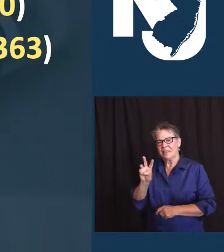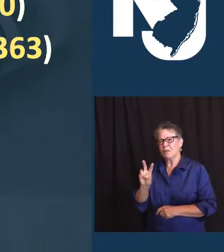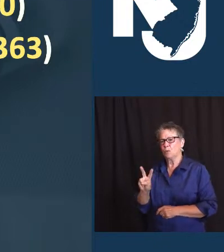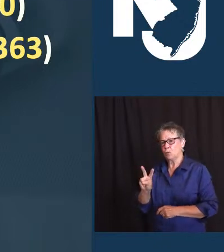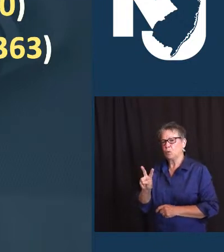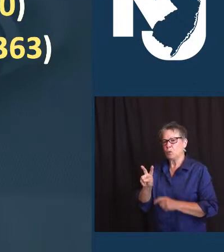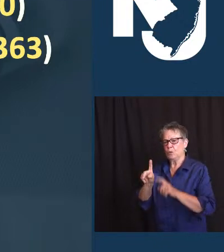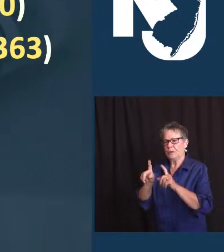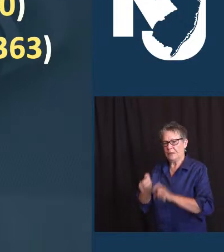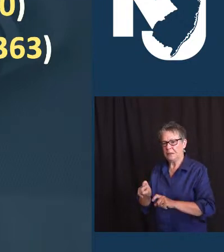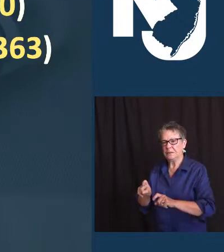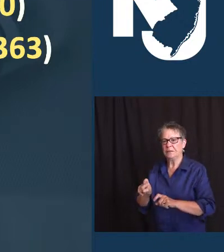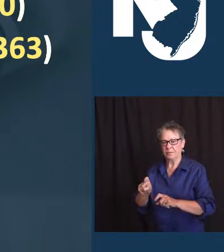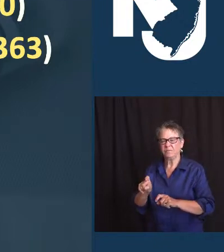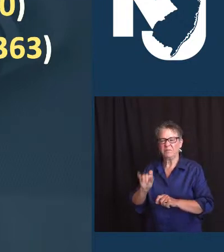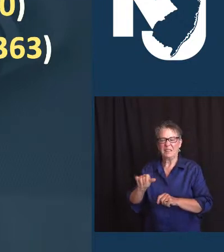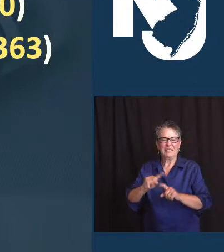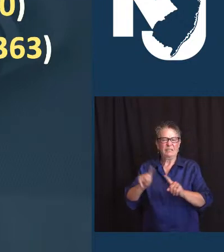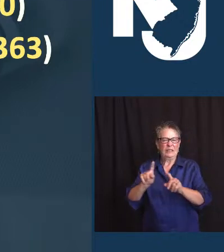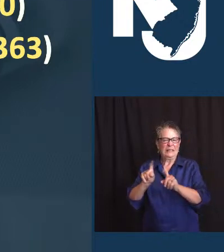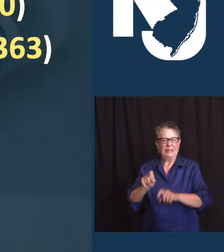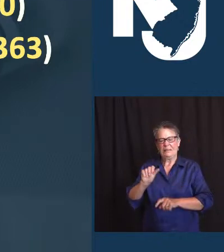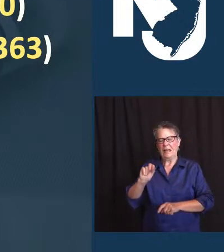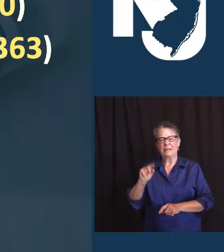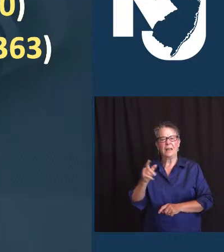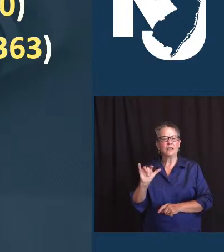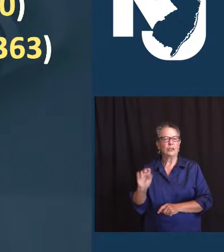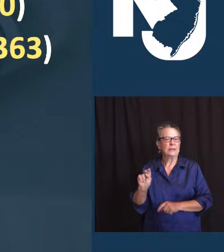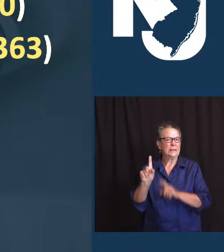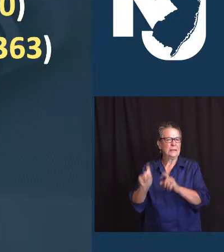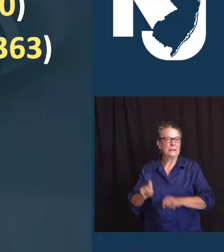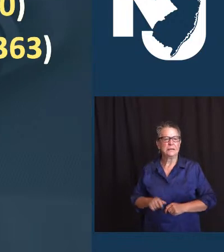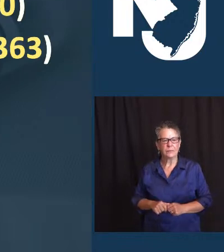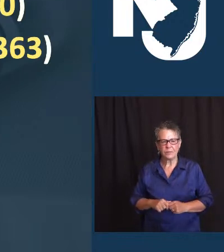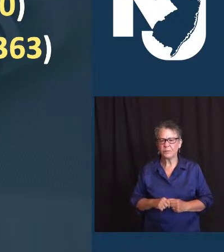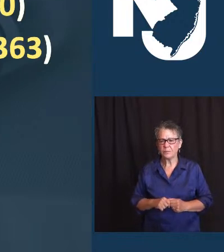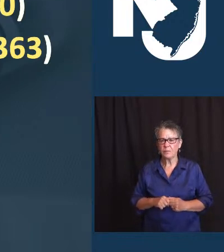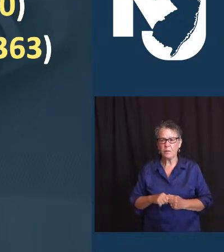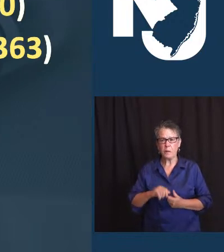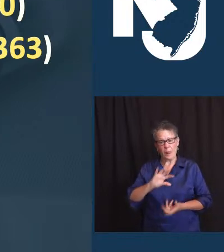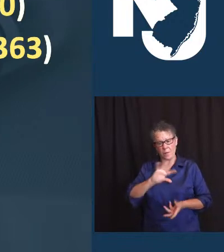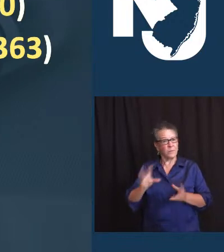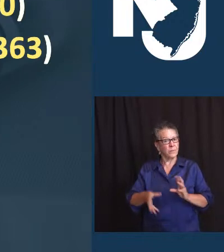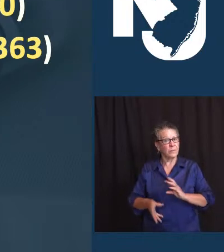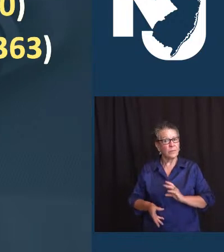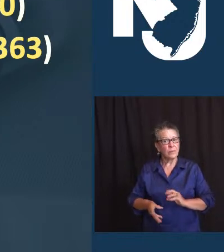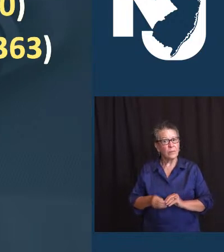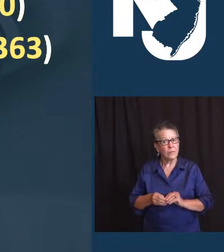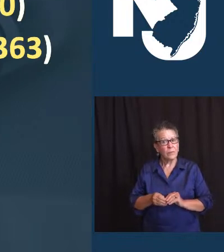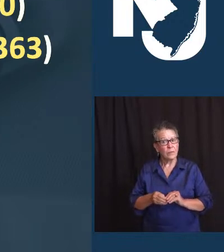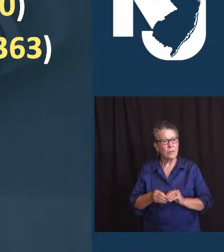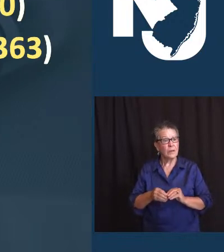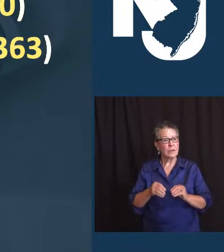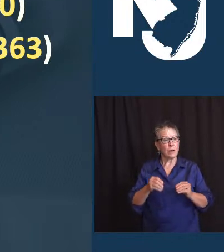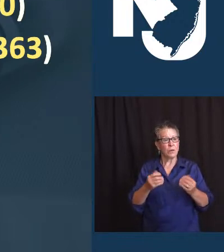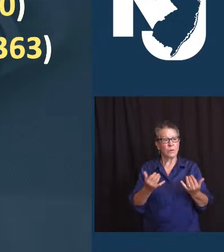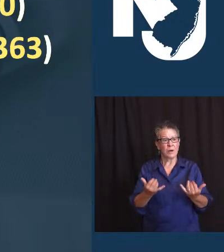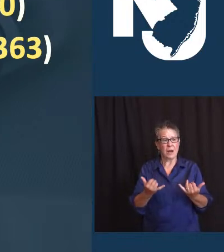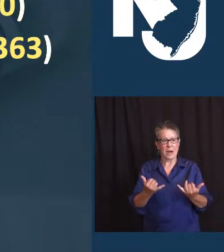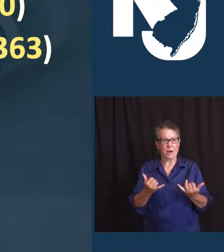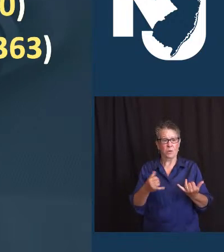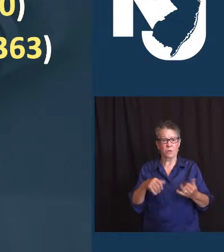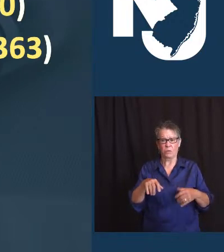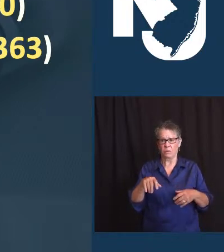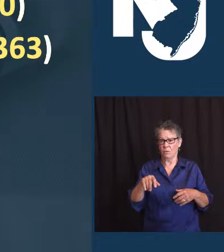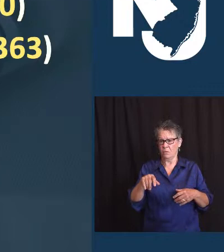were reporting a combined total of 292 additional cases, and on June 26th, a month ago,